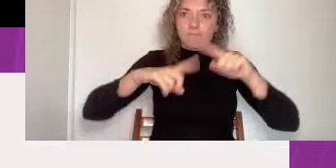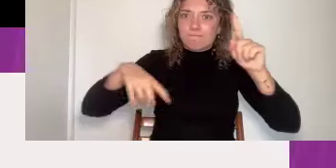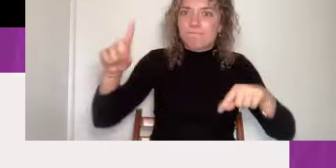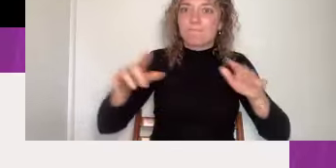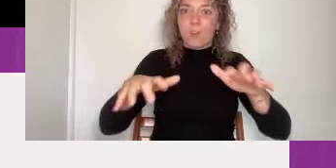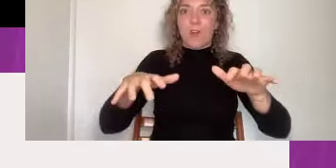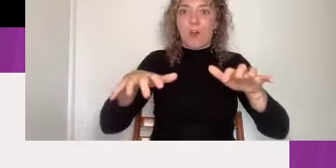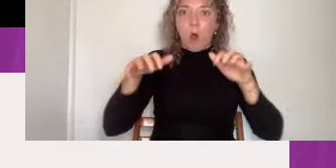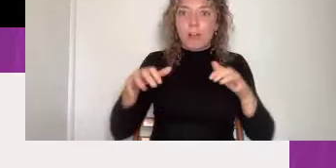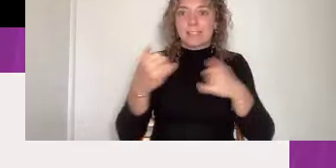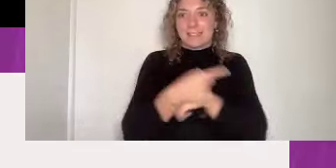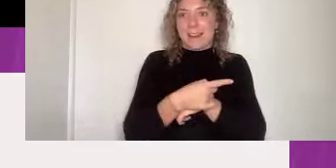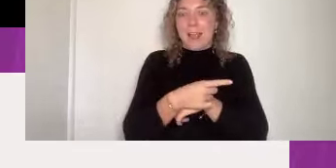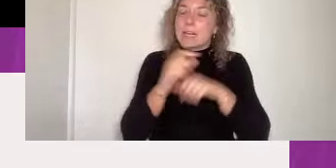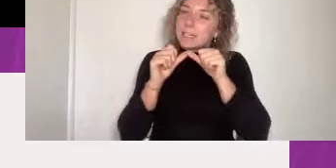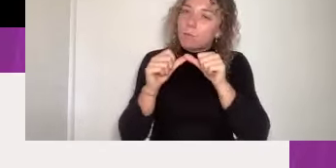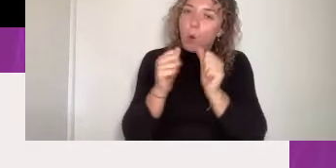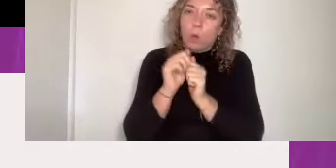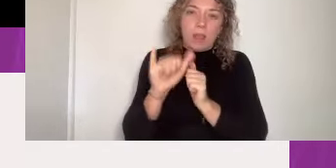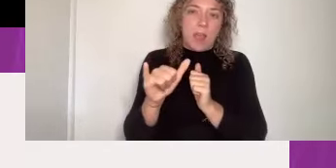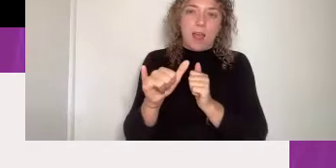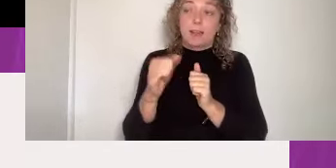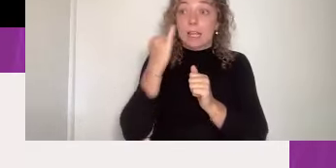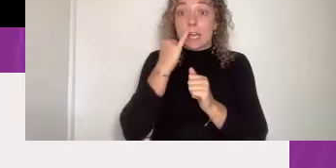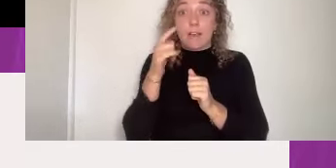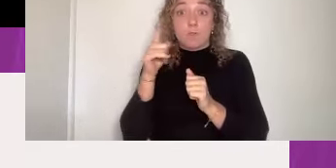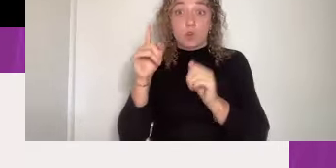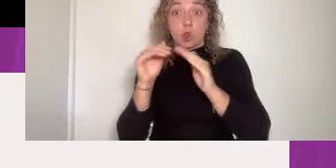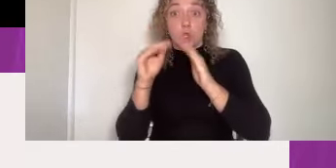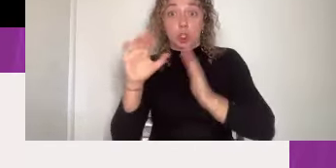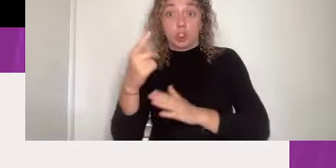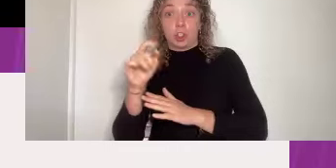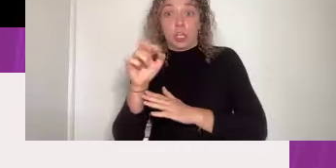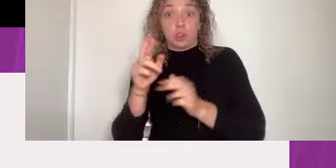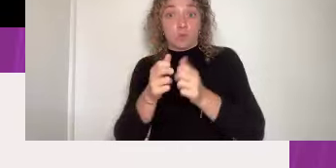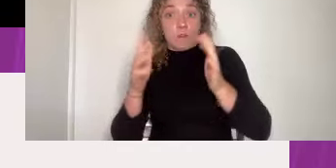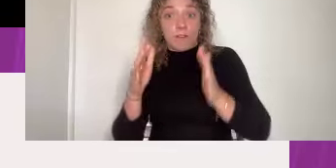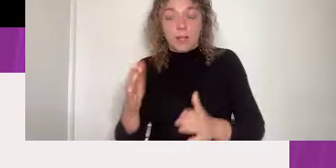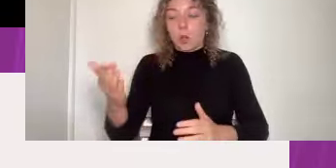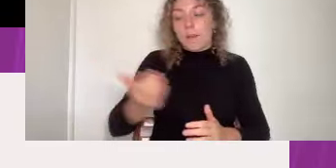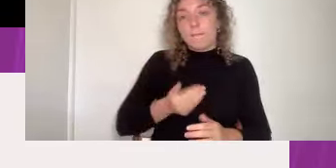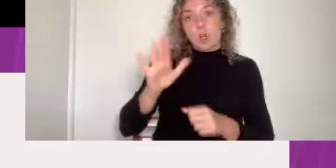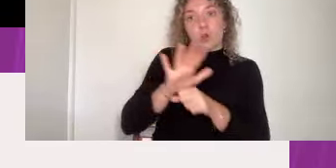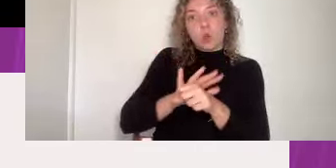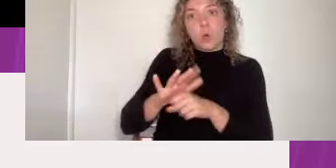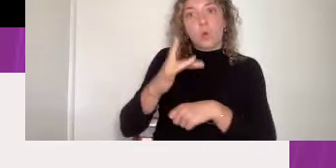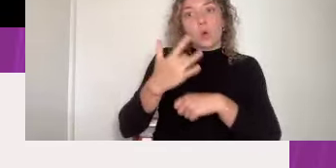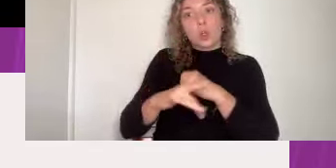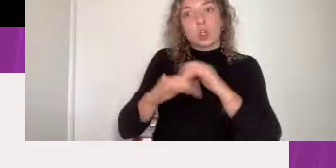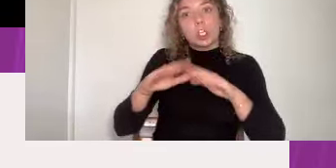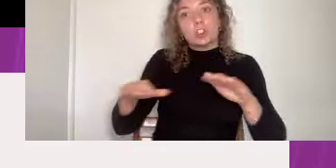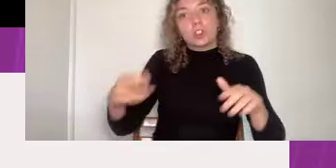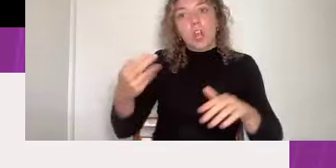today. Keep that momentum going. If you are a shelter provider, invite your local early childhood